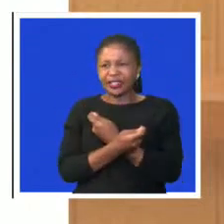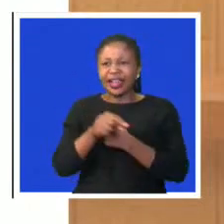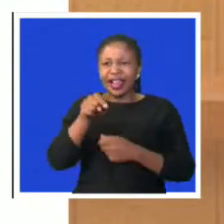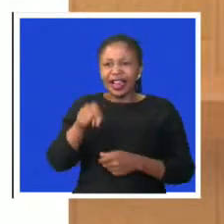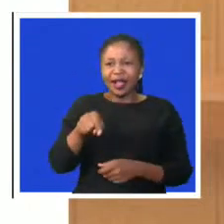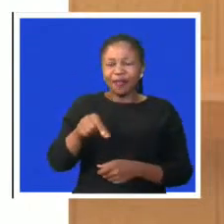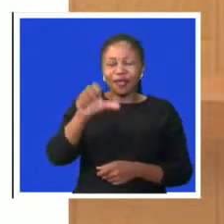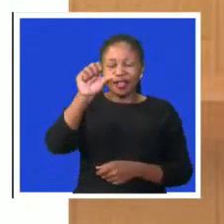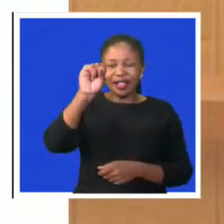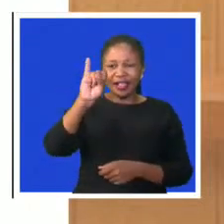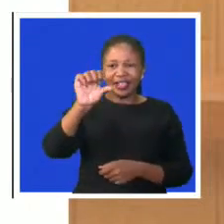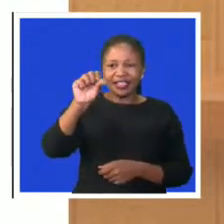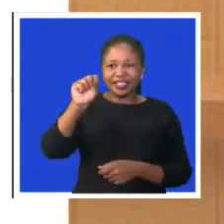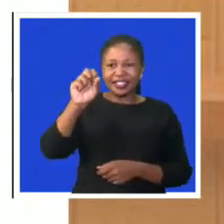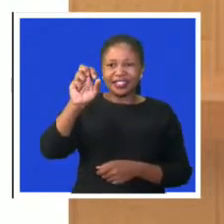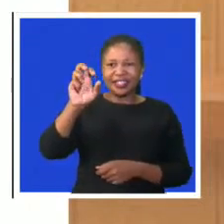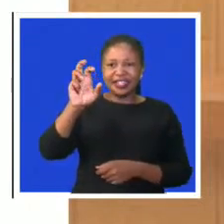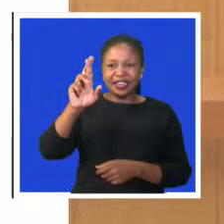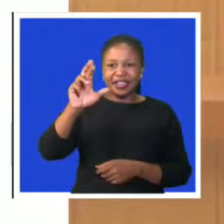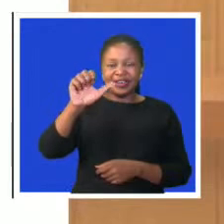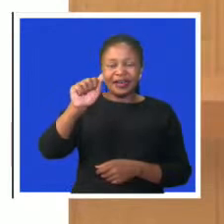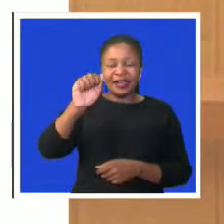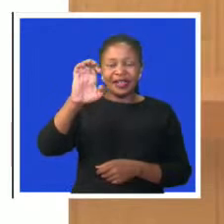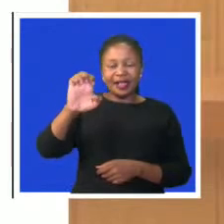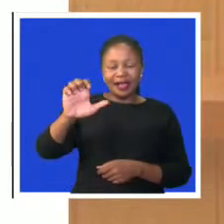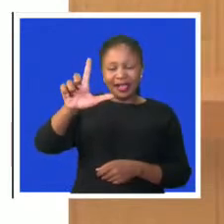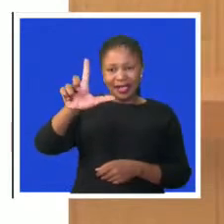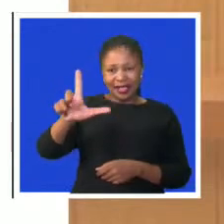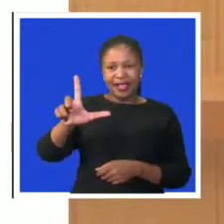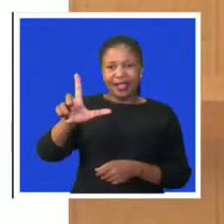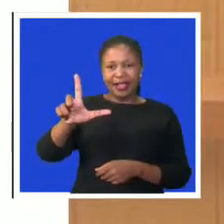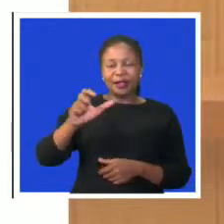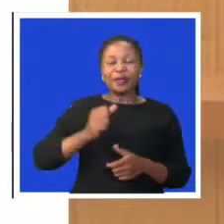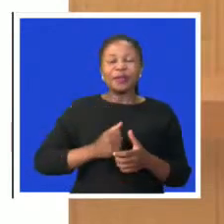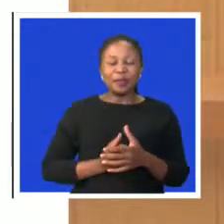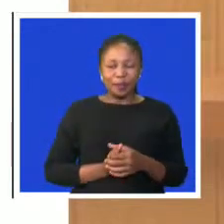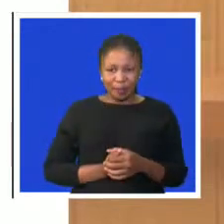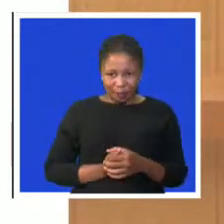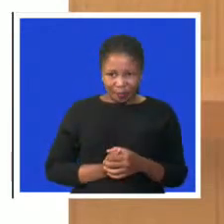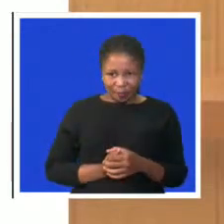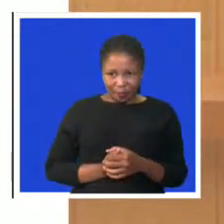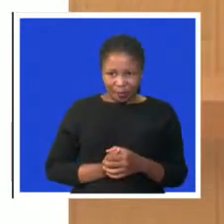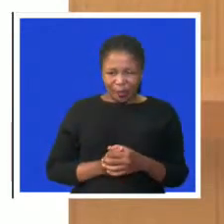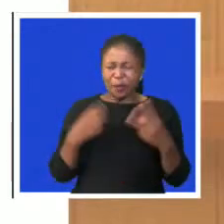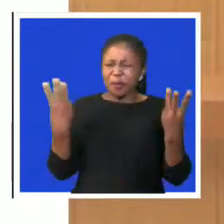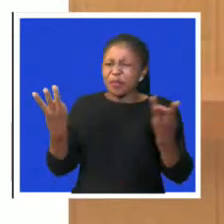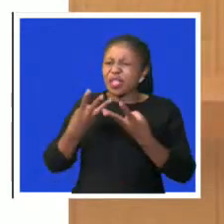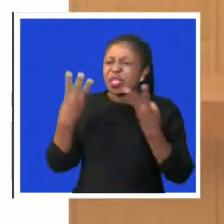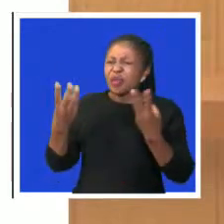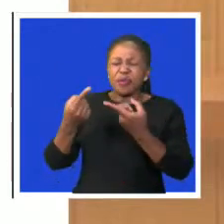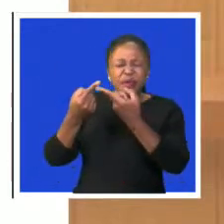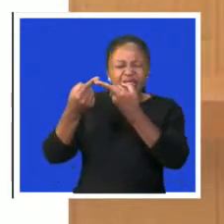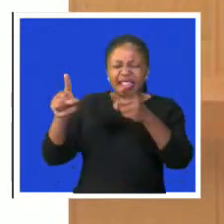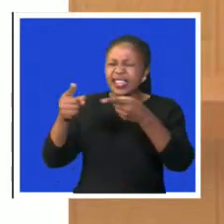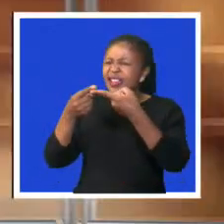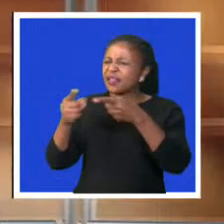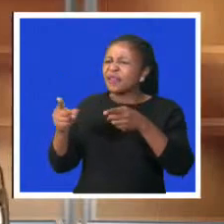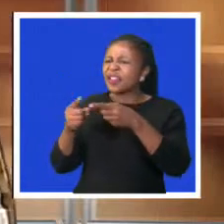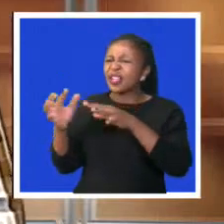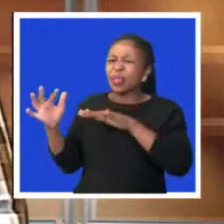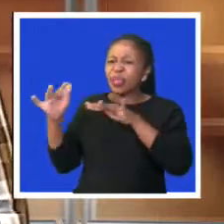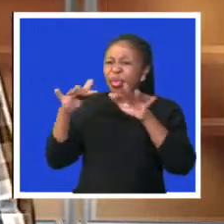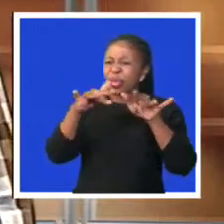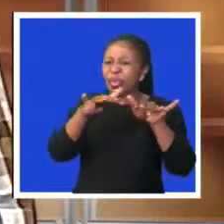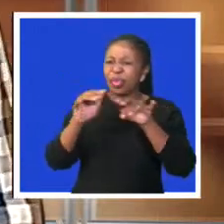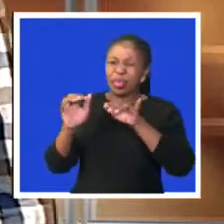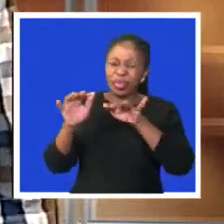was Jerusalem. People from many different countries and provinces lived there. Moving on, dear